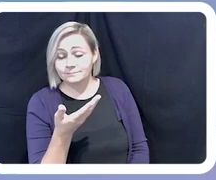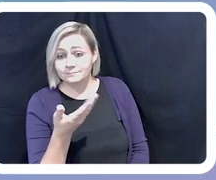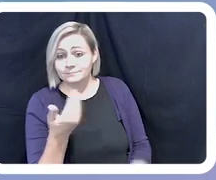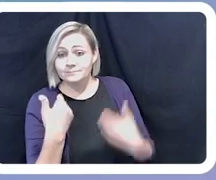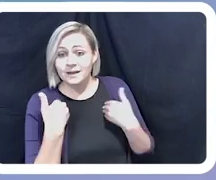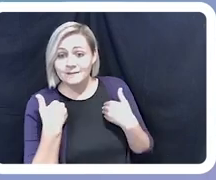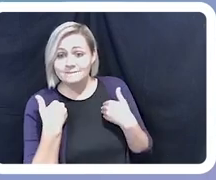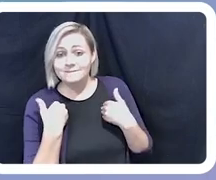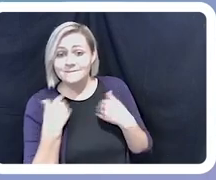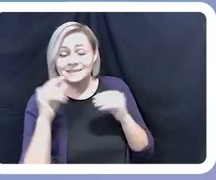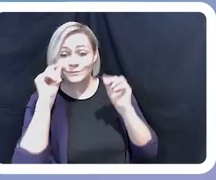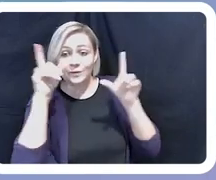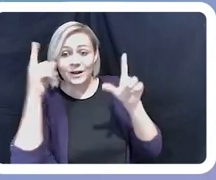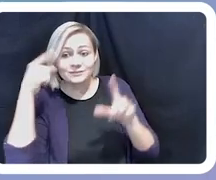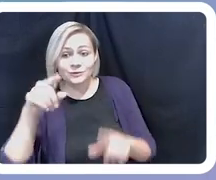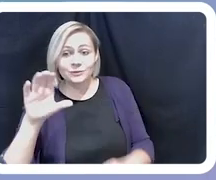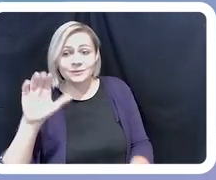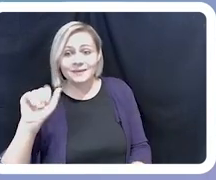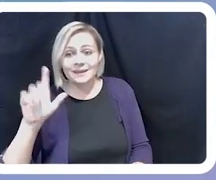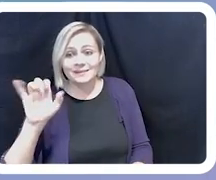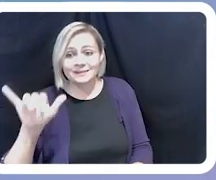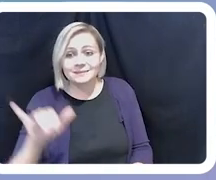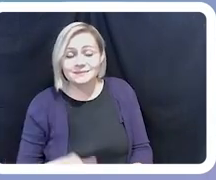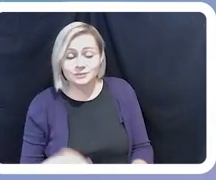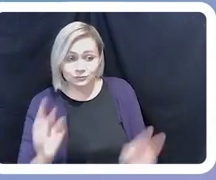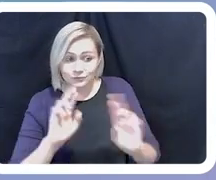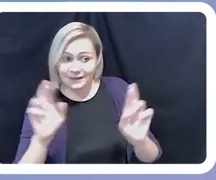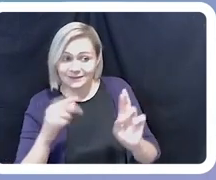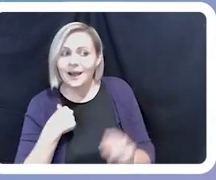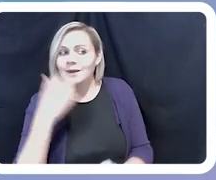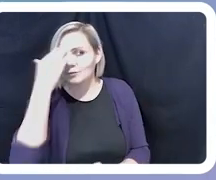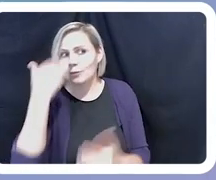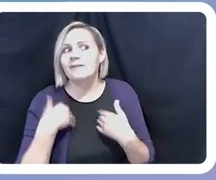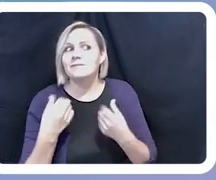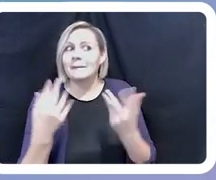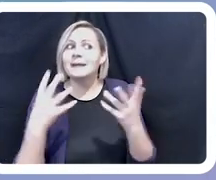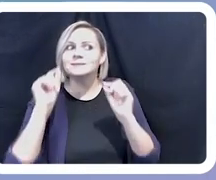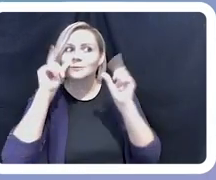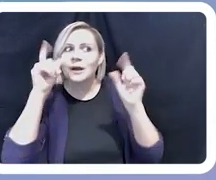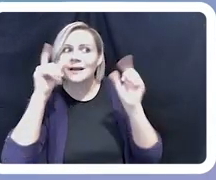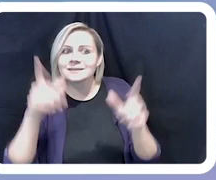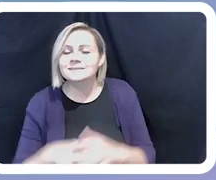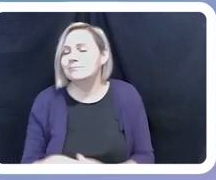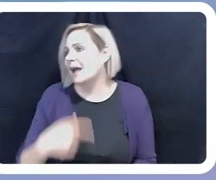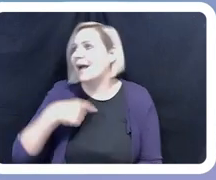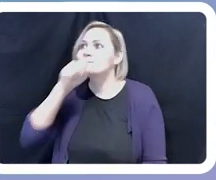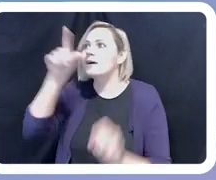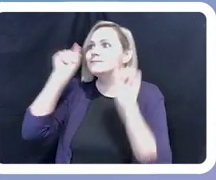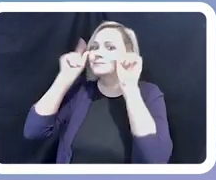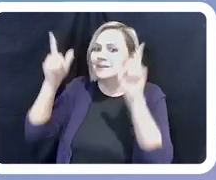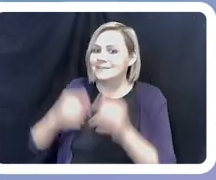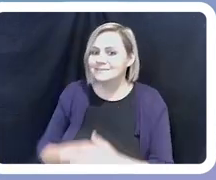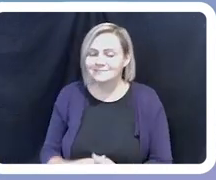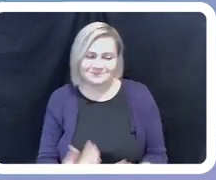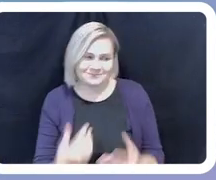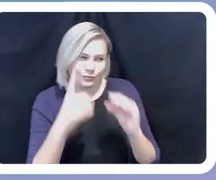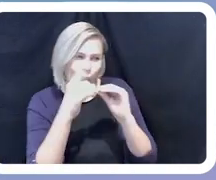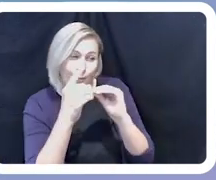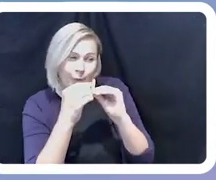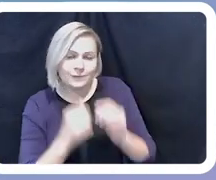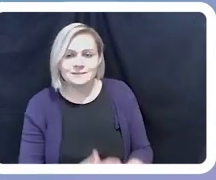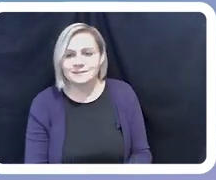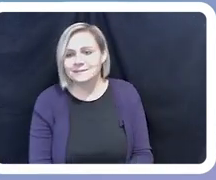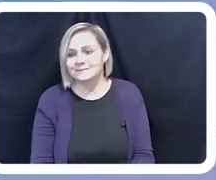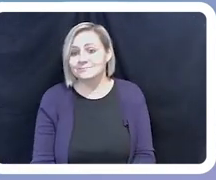All right. So we have a surprise for you, Kaylee. Are you ready? I know you've had lots of surprises. I